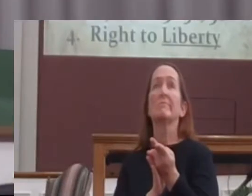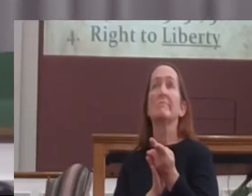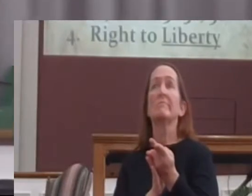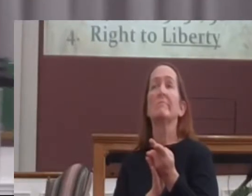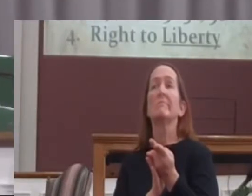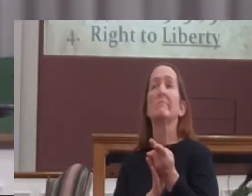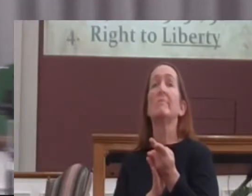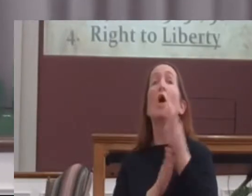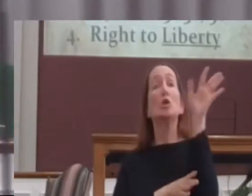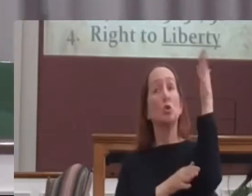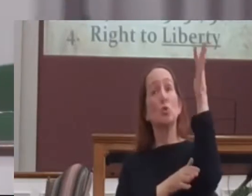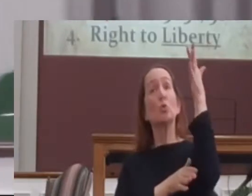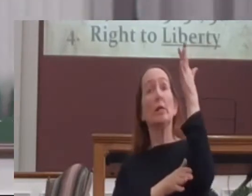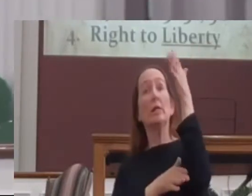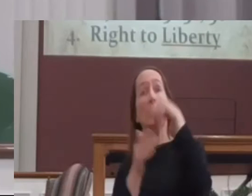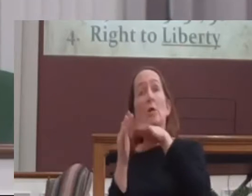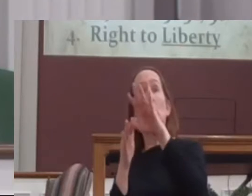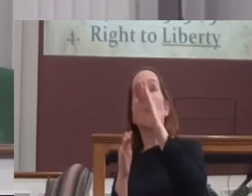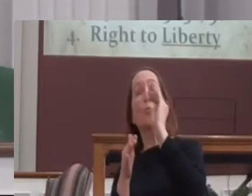Let's just be honest about it.